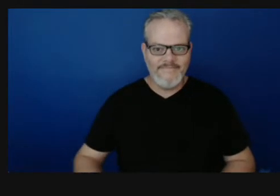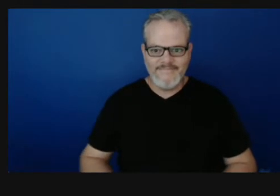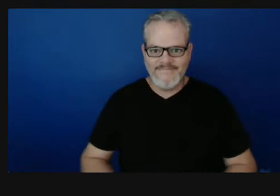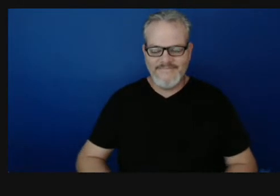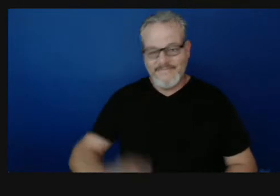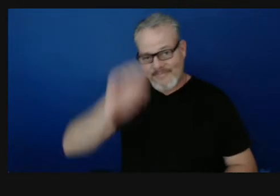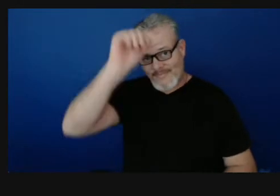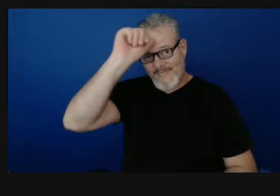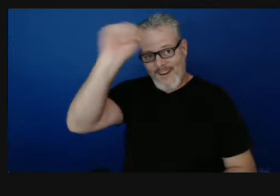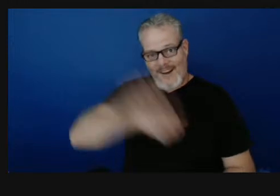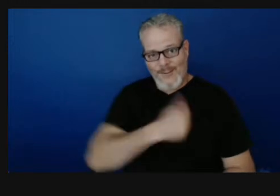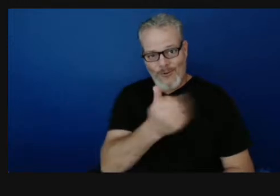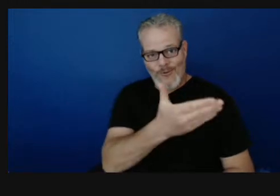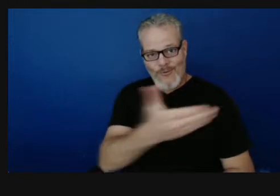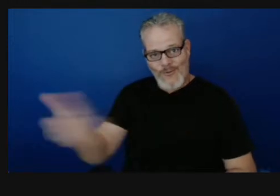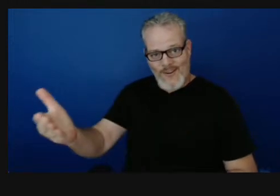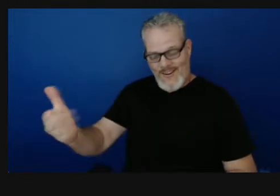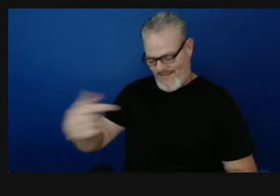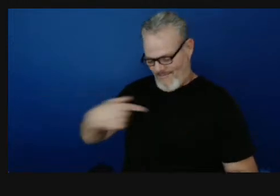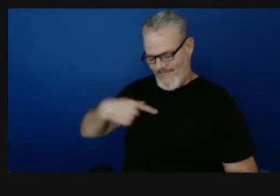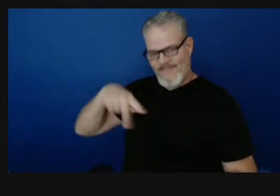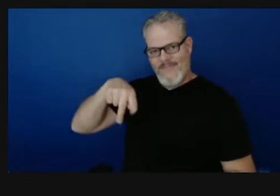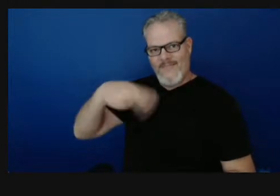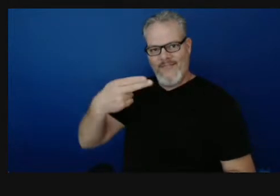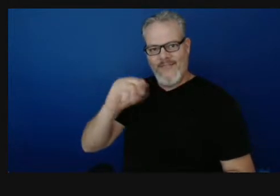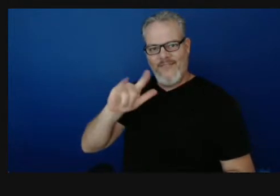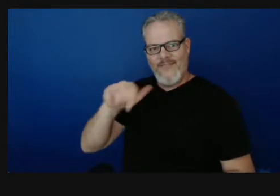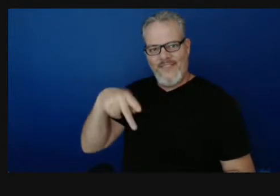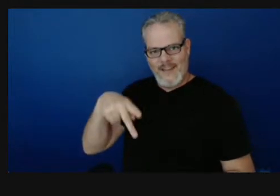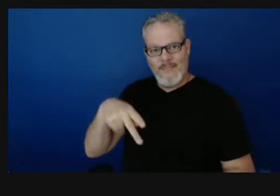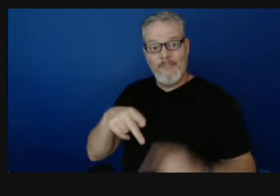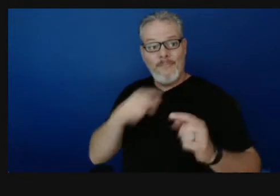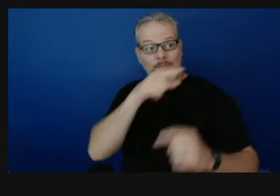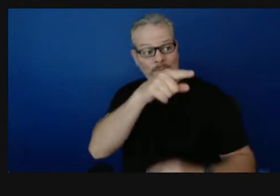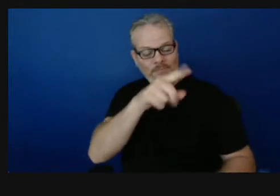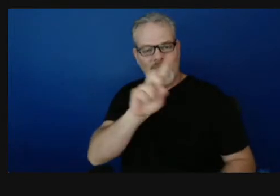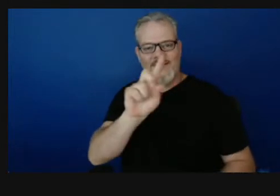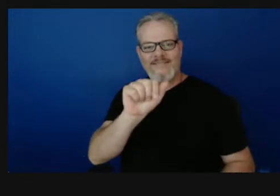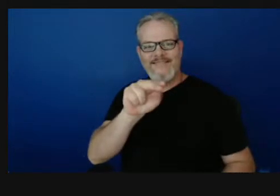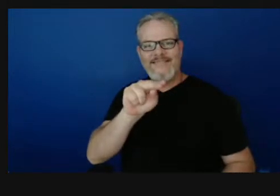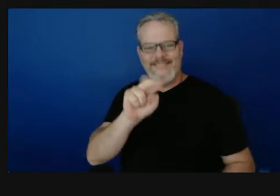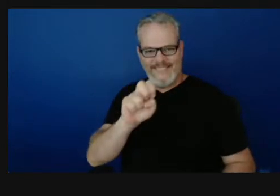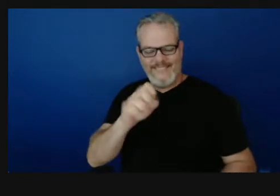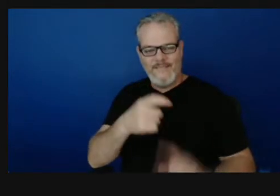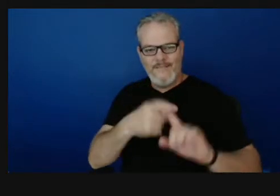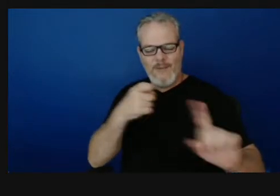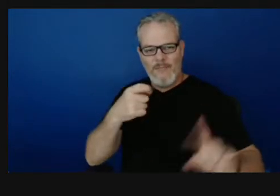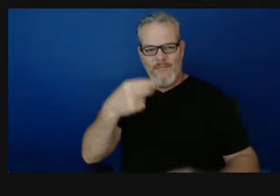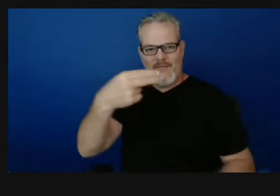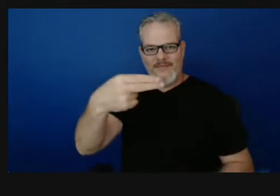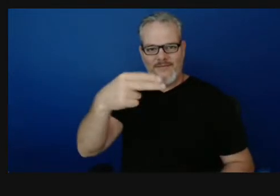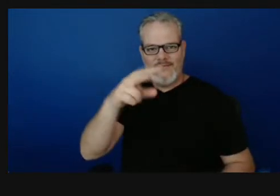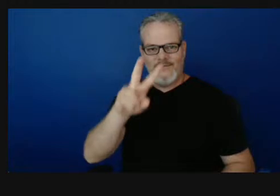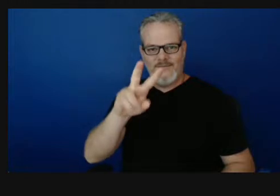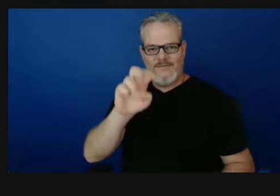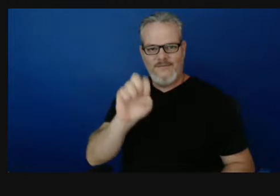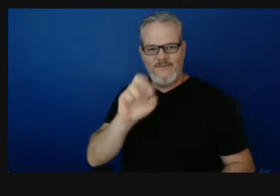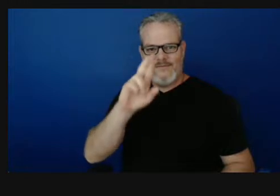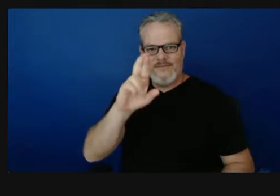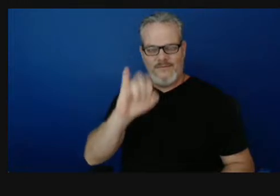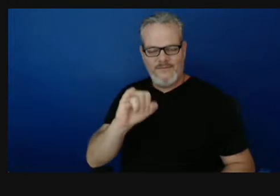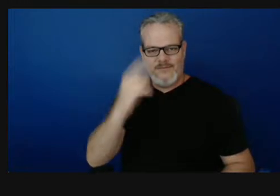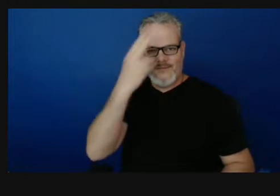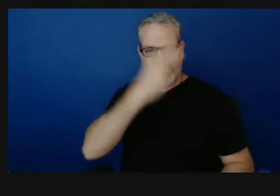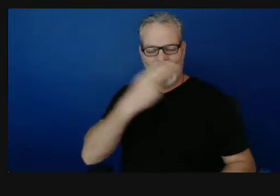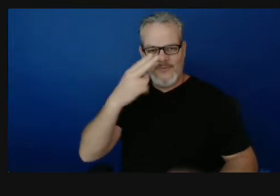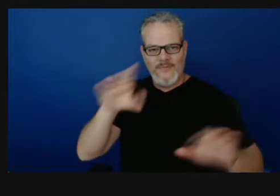Hello everyone, I'm geologist Philip Ong, here with Mr. Dane DuPont from the nonprofit HVERI, the Hawaiian Volcano Education and